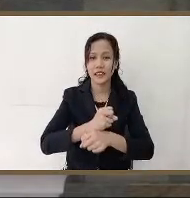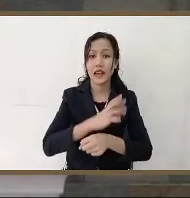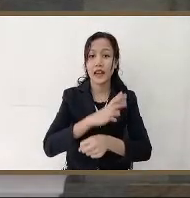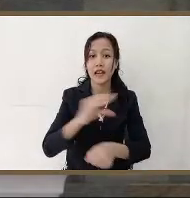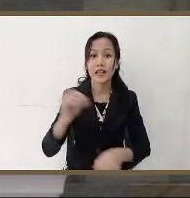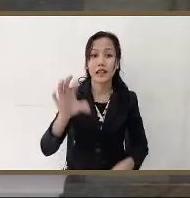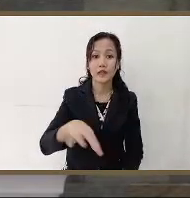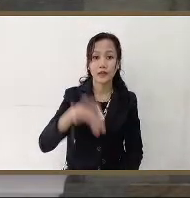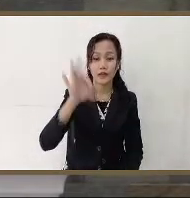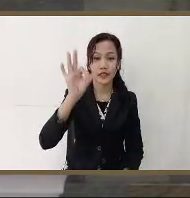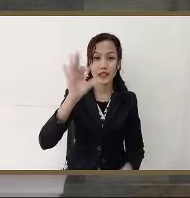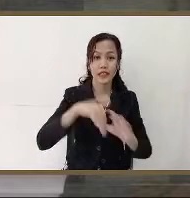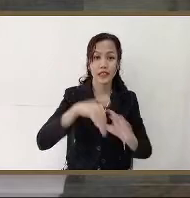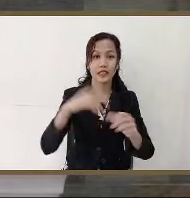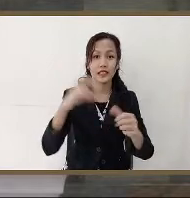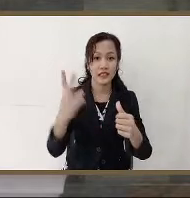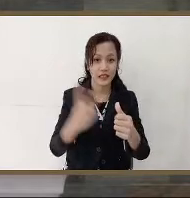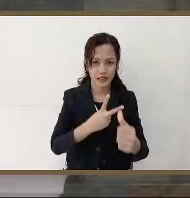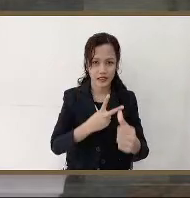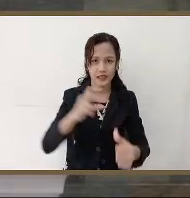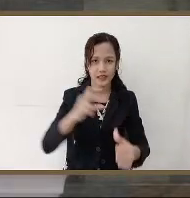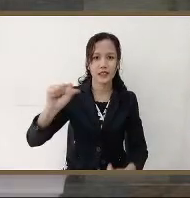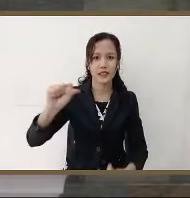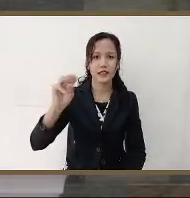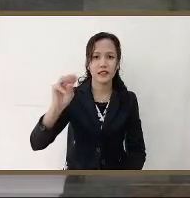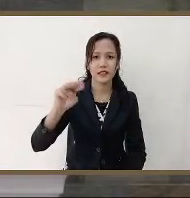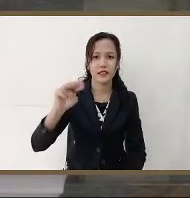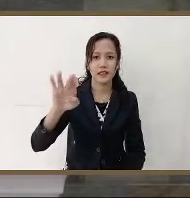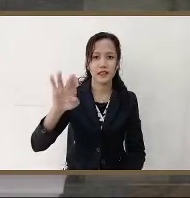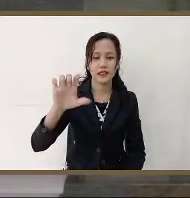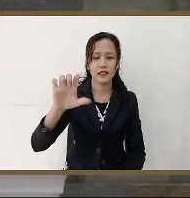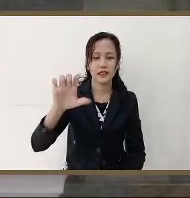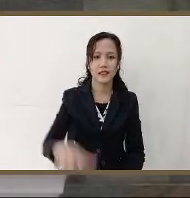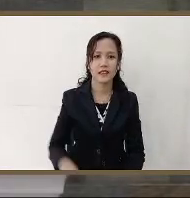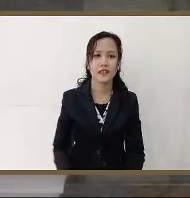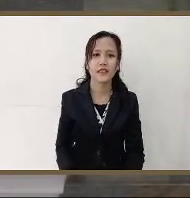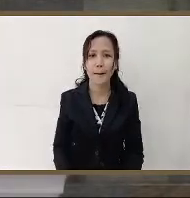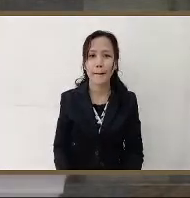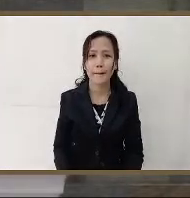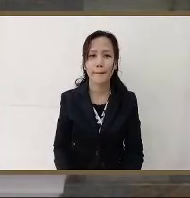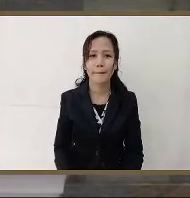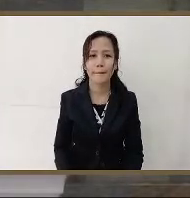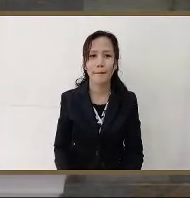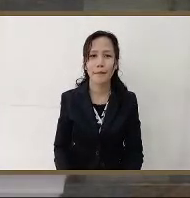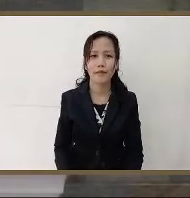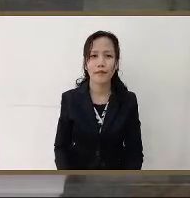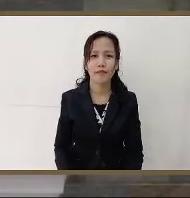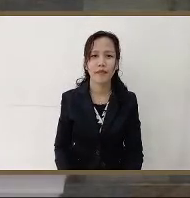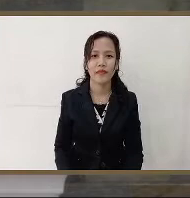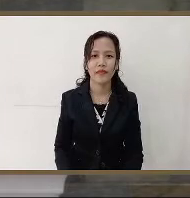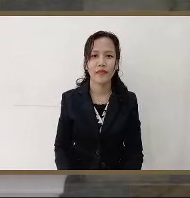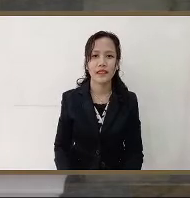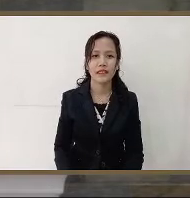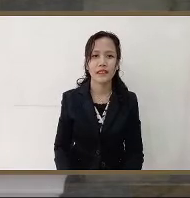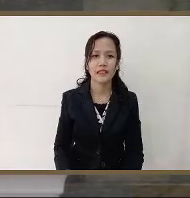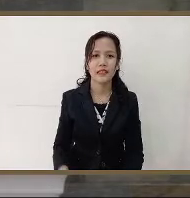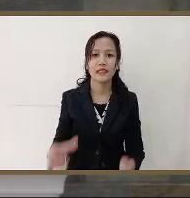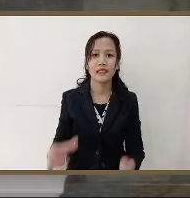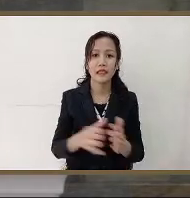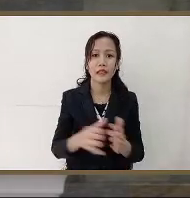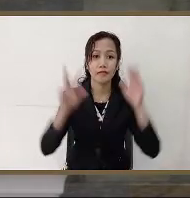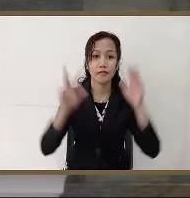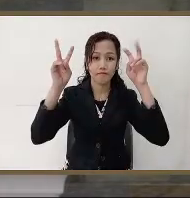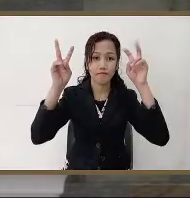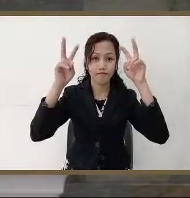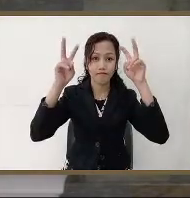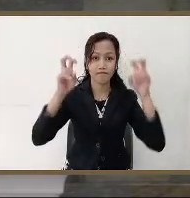2 Samuel na yung expression na inquired of the Lord, yung phrase na